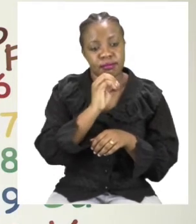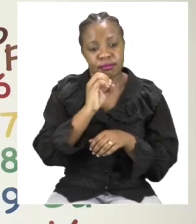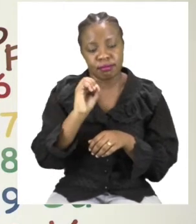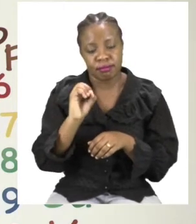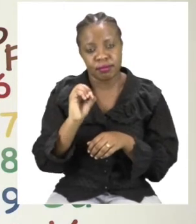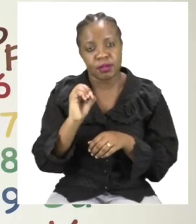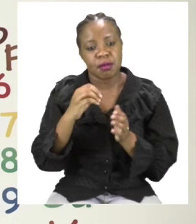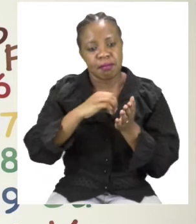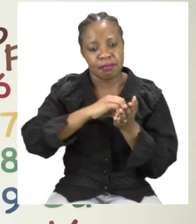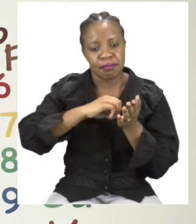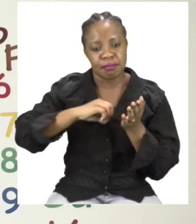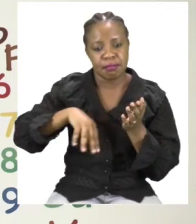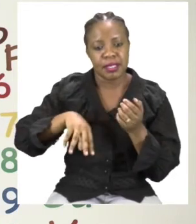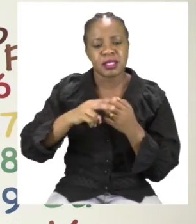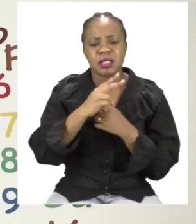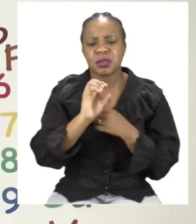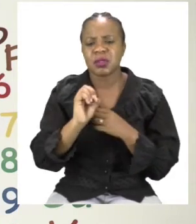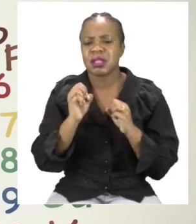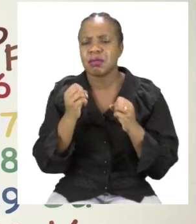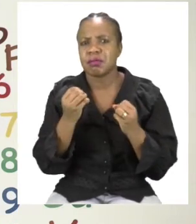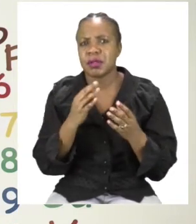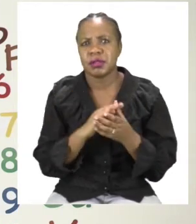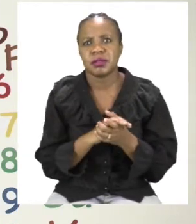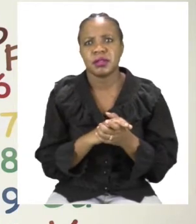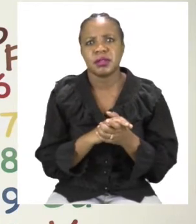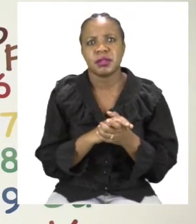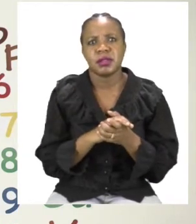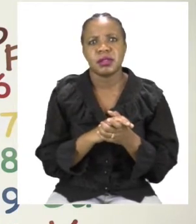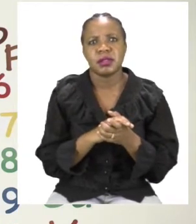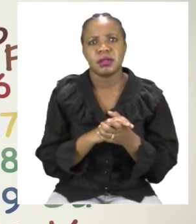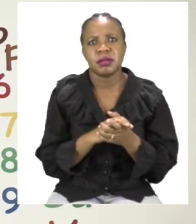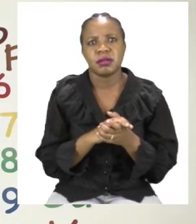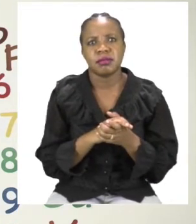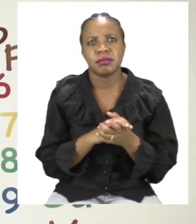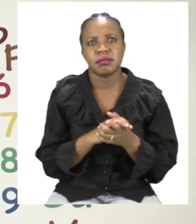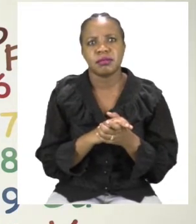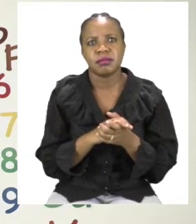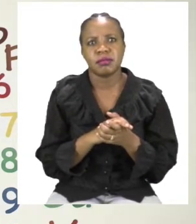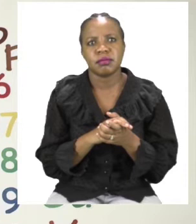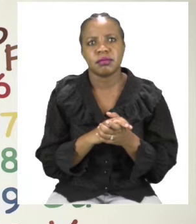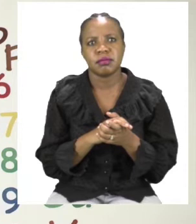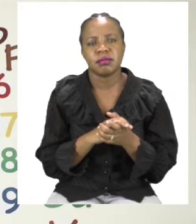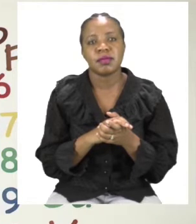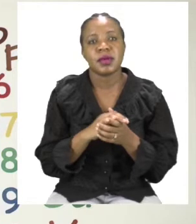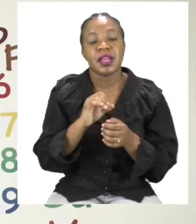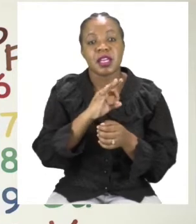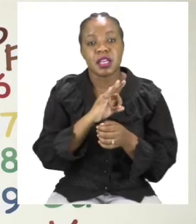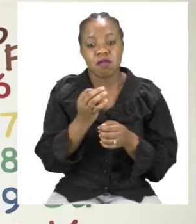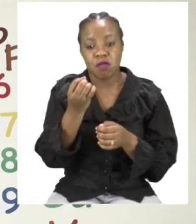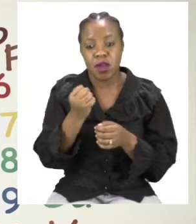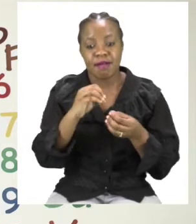have 200 from your number line, you are going to be counting